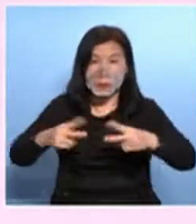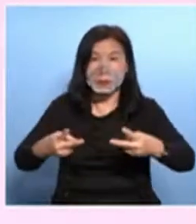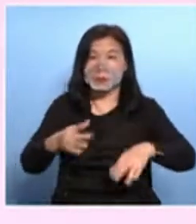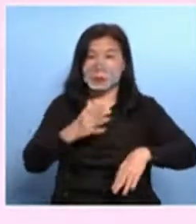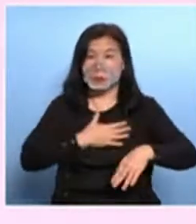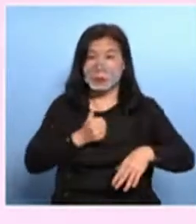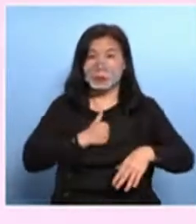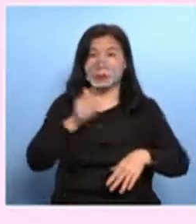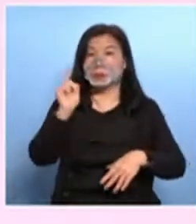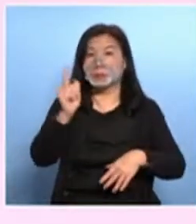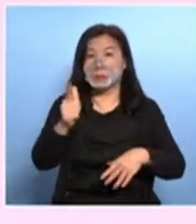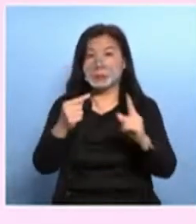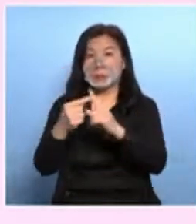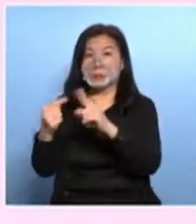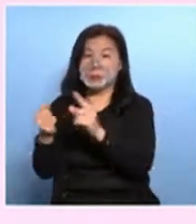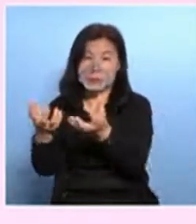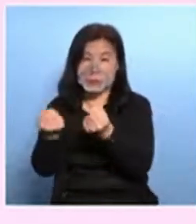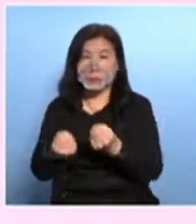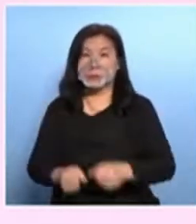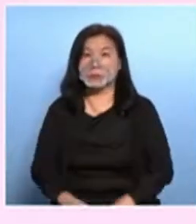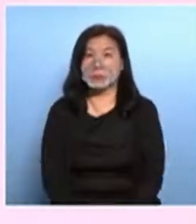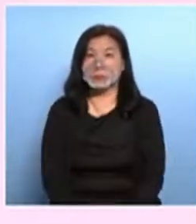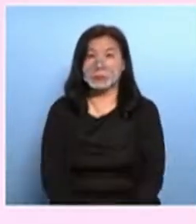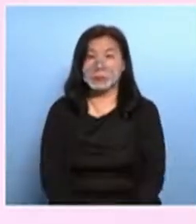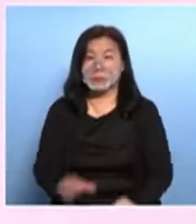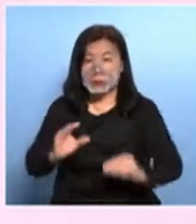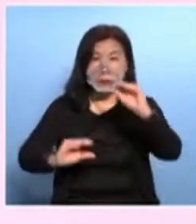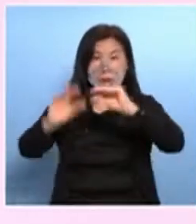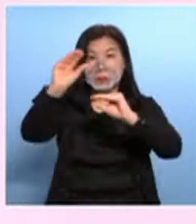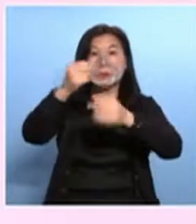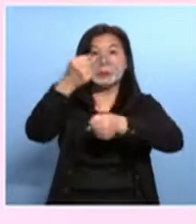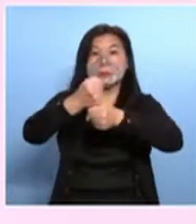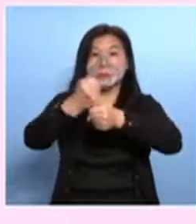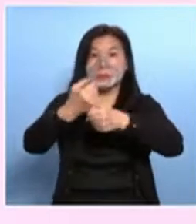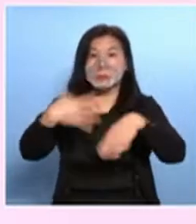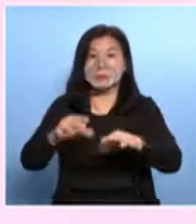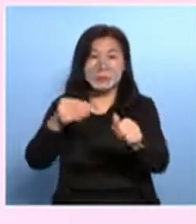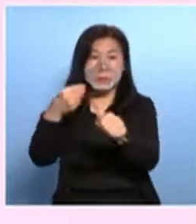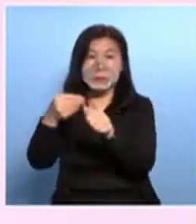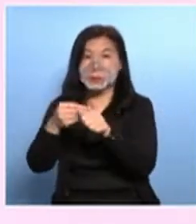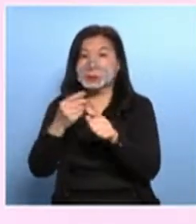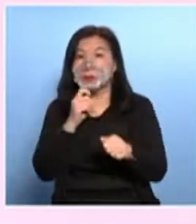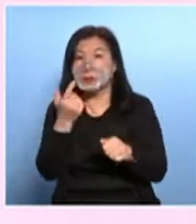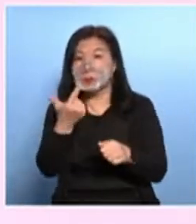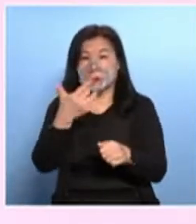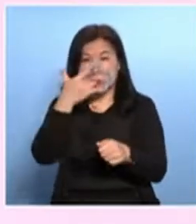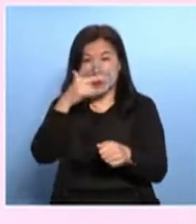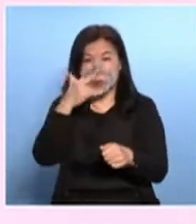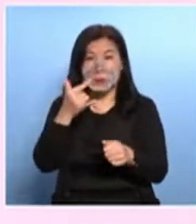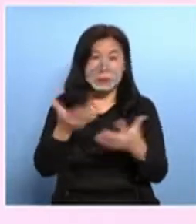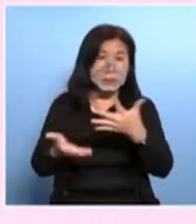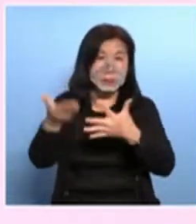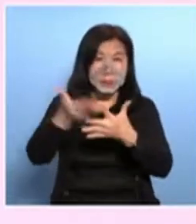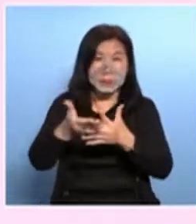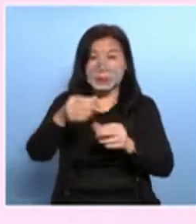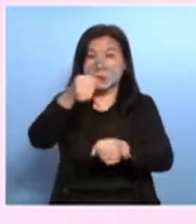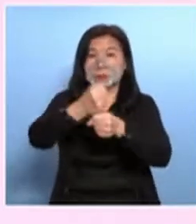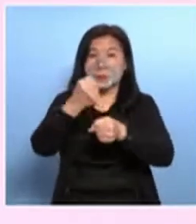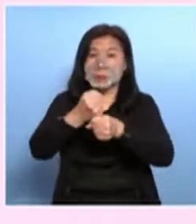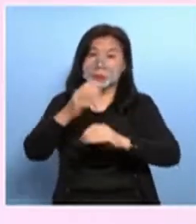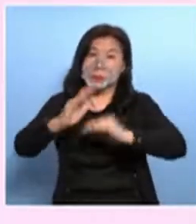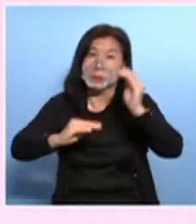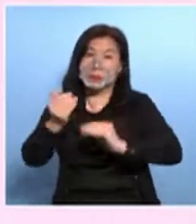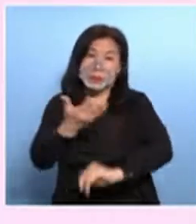pursuing continuous training, with a view to facilitating the long-term development of the Cantonese opera sector. It is expected that the measure will benefit 800 Cantonese